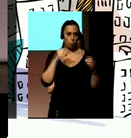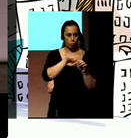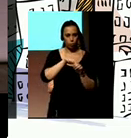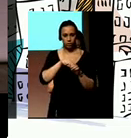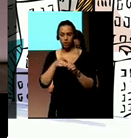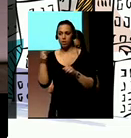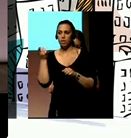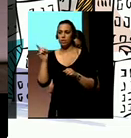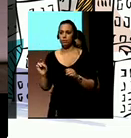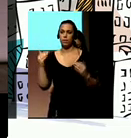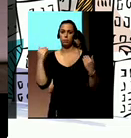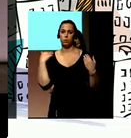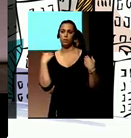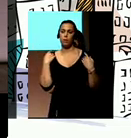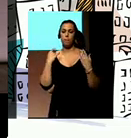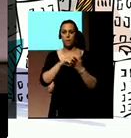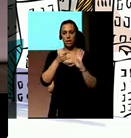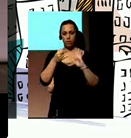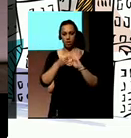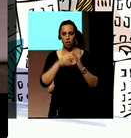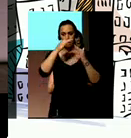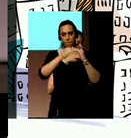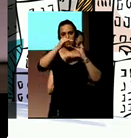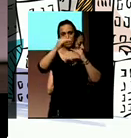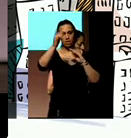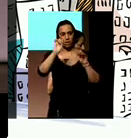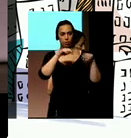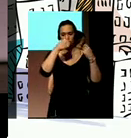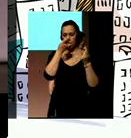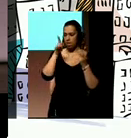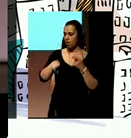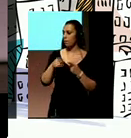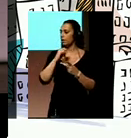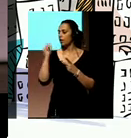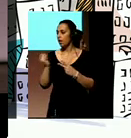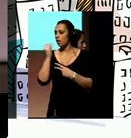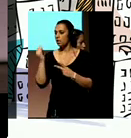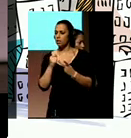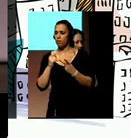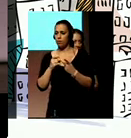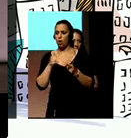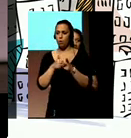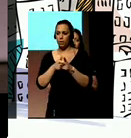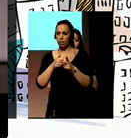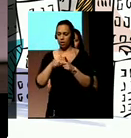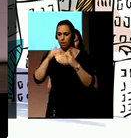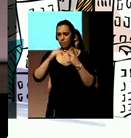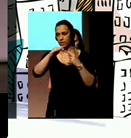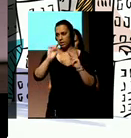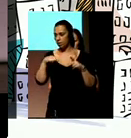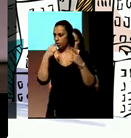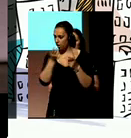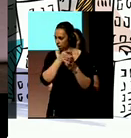She has been planning agent for landscape and nature, has been head